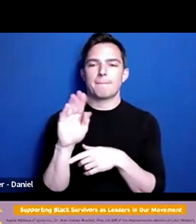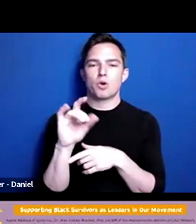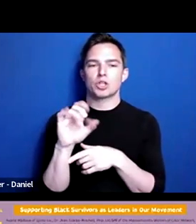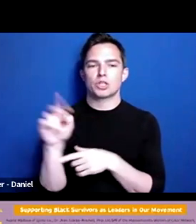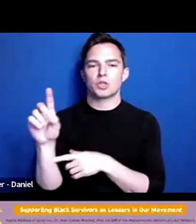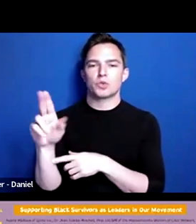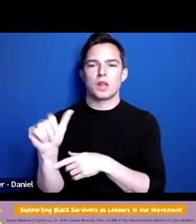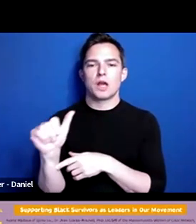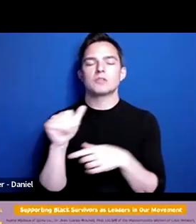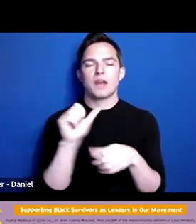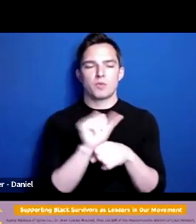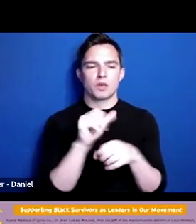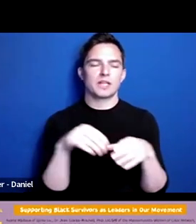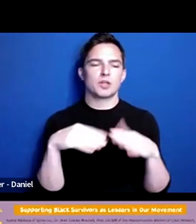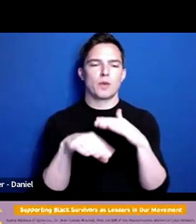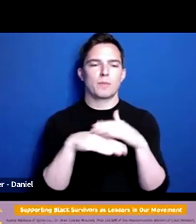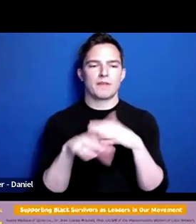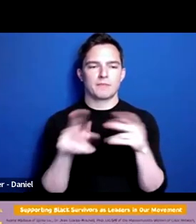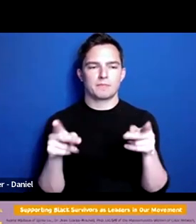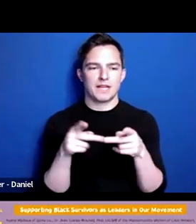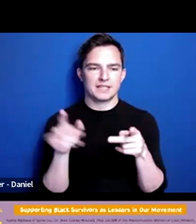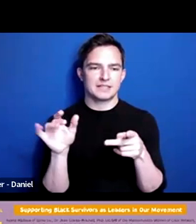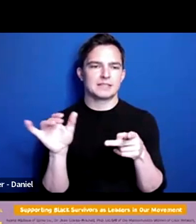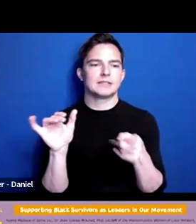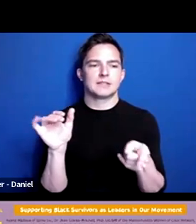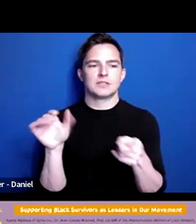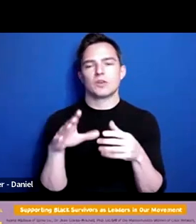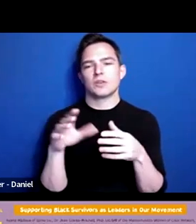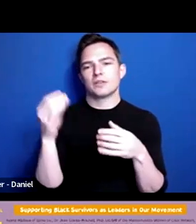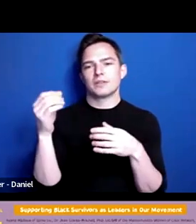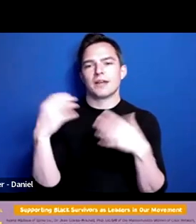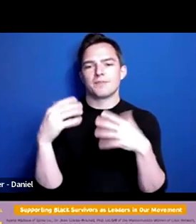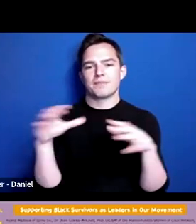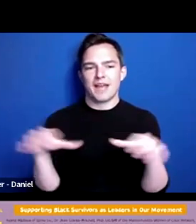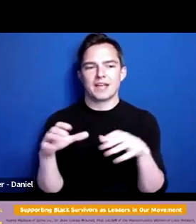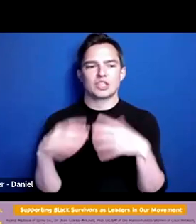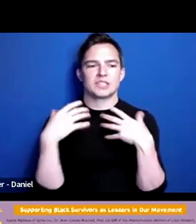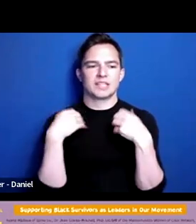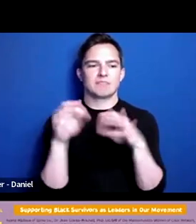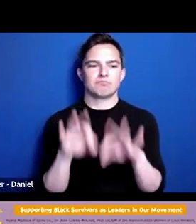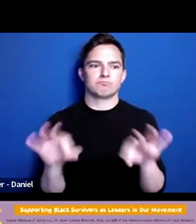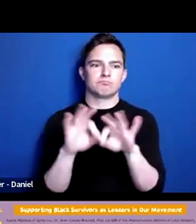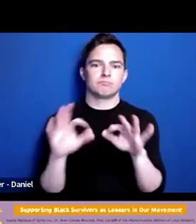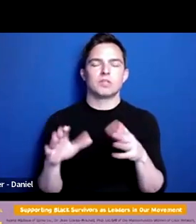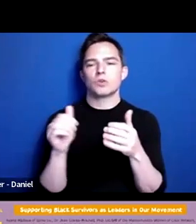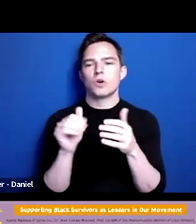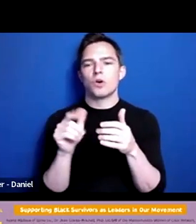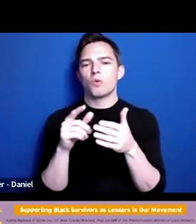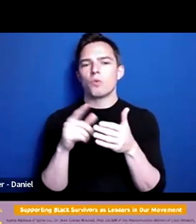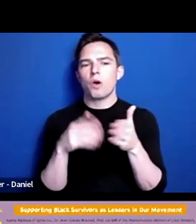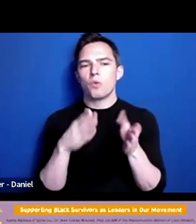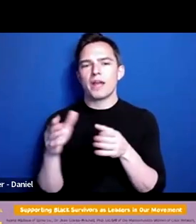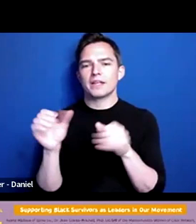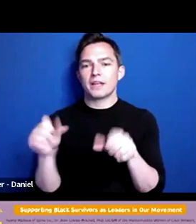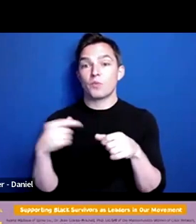the reproductive justice space, the idea of healing and action are just so important. So what are the ways in which we can heal, and what are the ways in which we